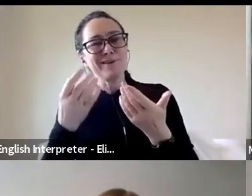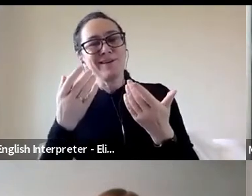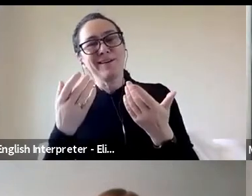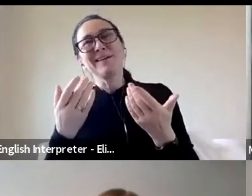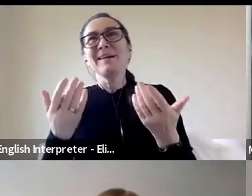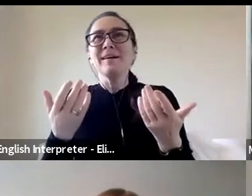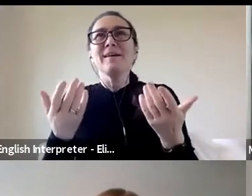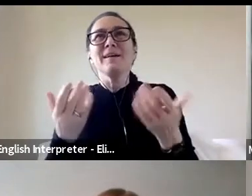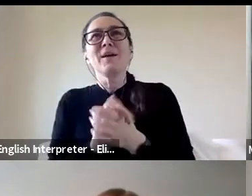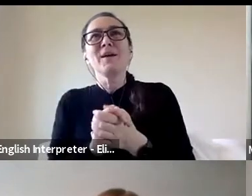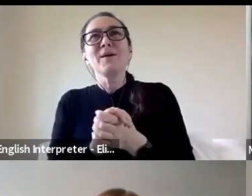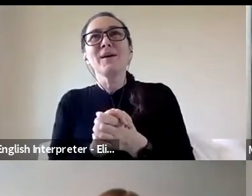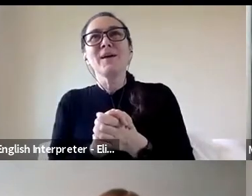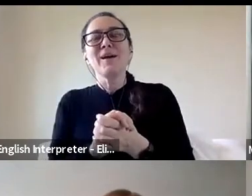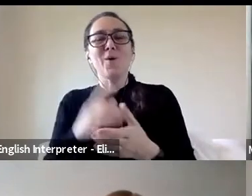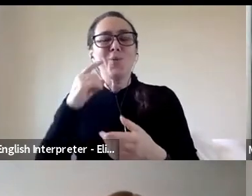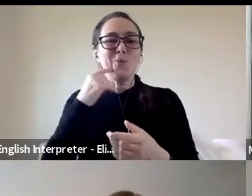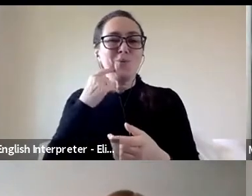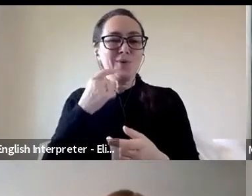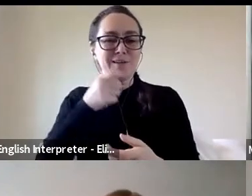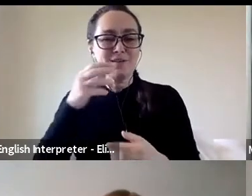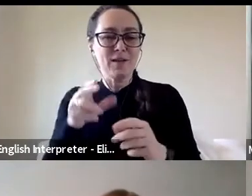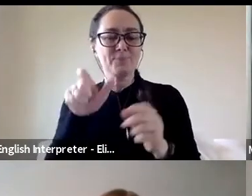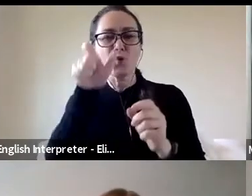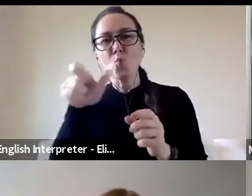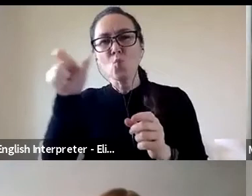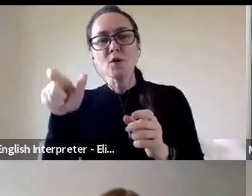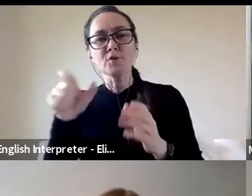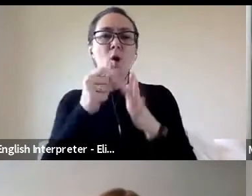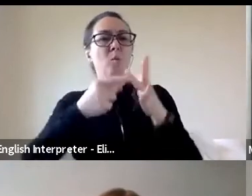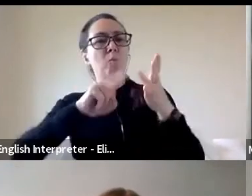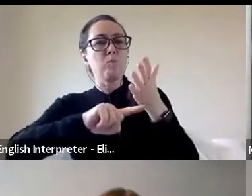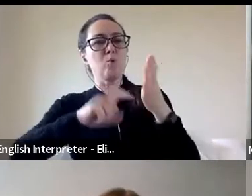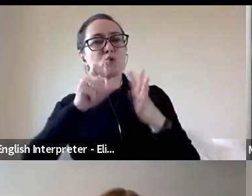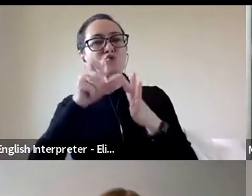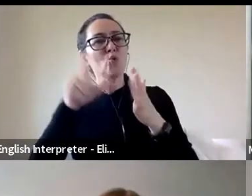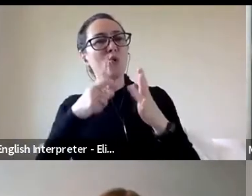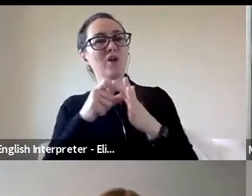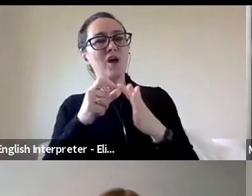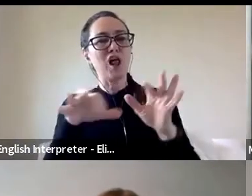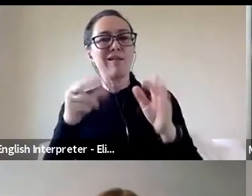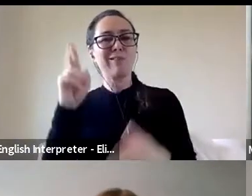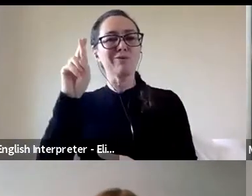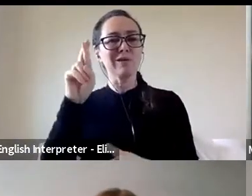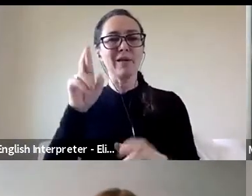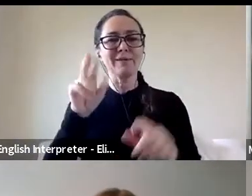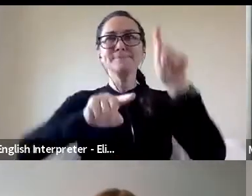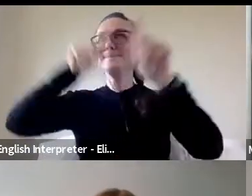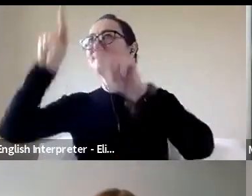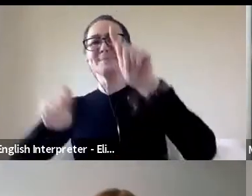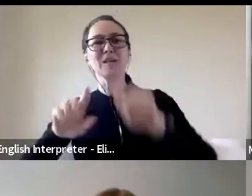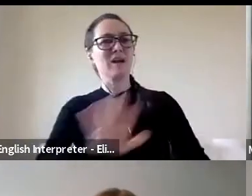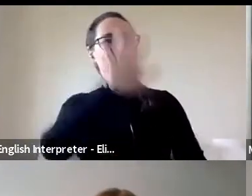about postcode lotteries right across the country. So for me and for Scottish Labour,